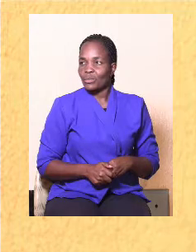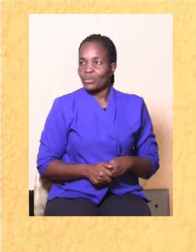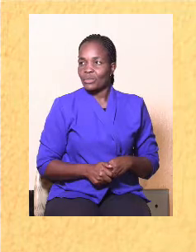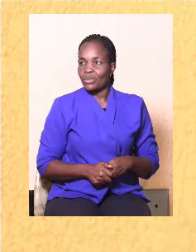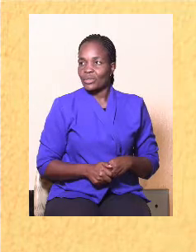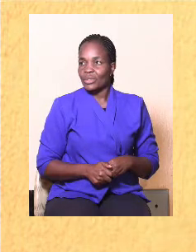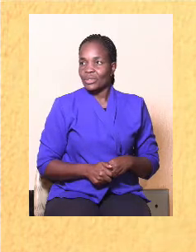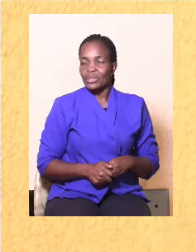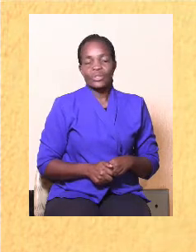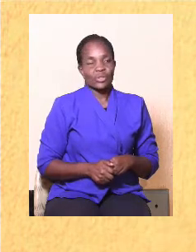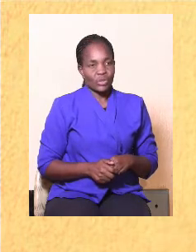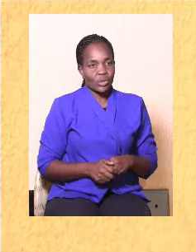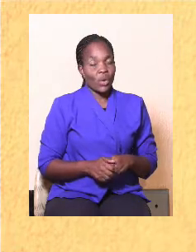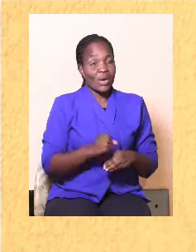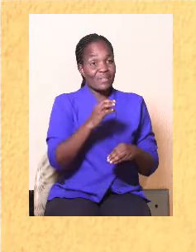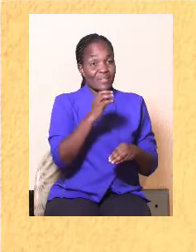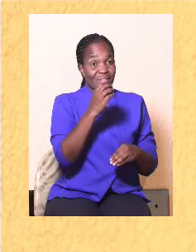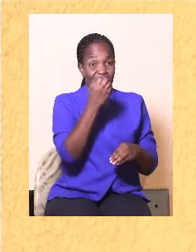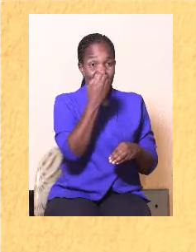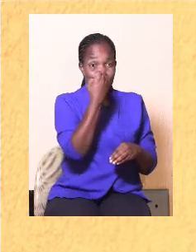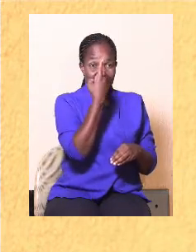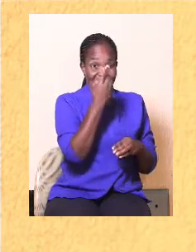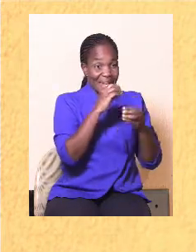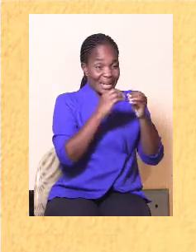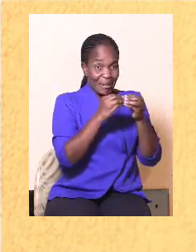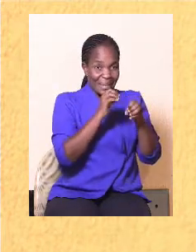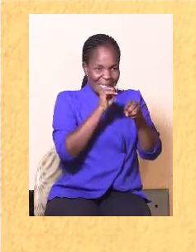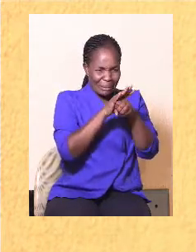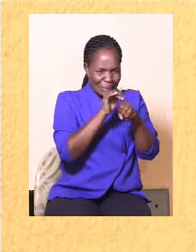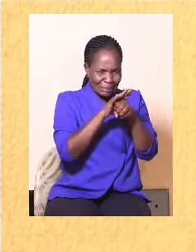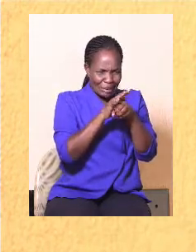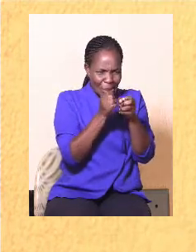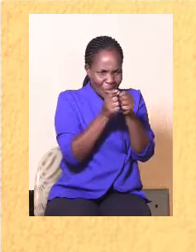at that number very closely. That's